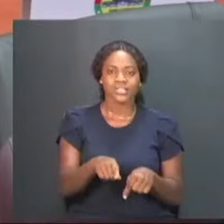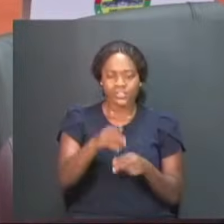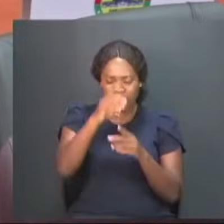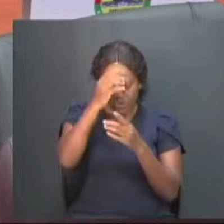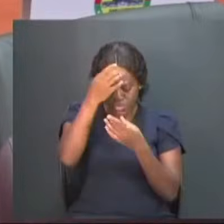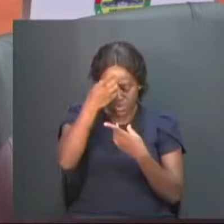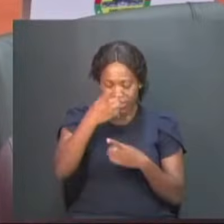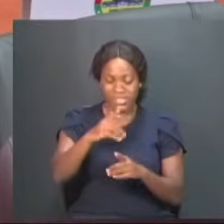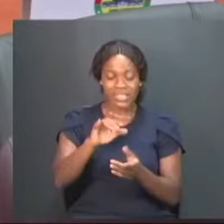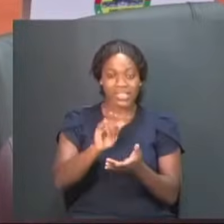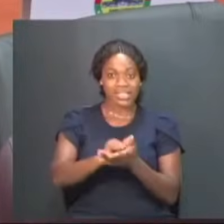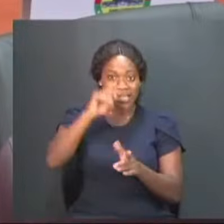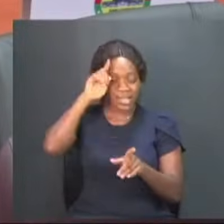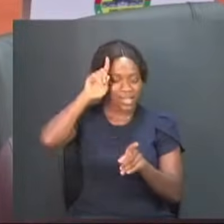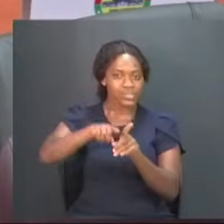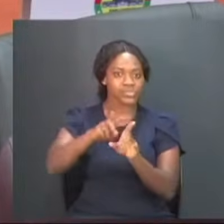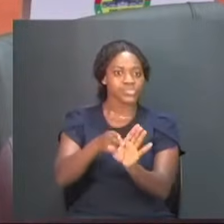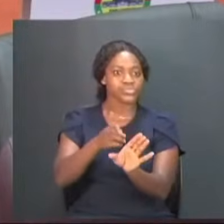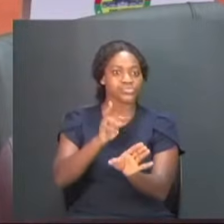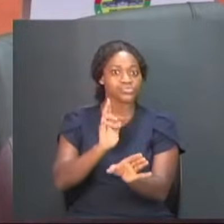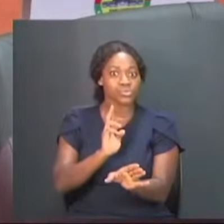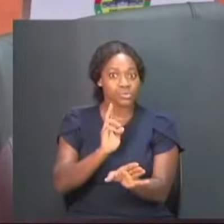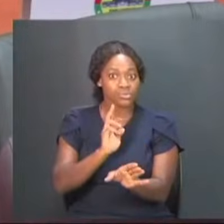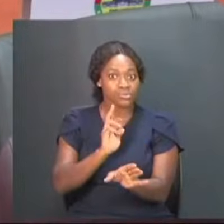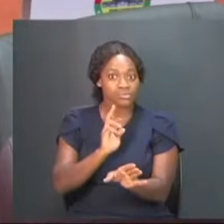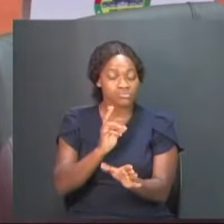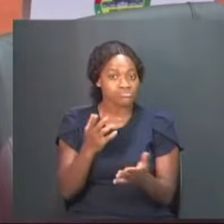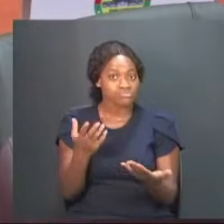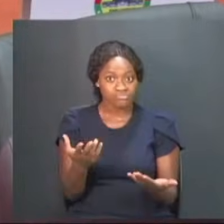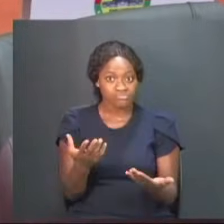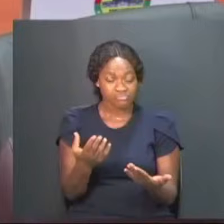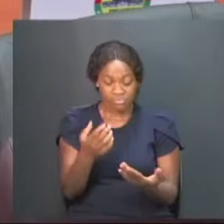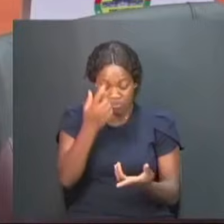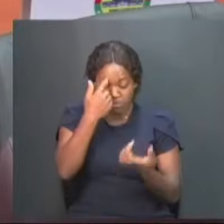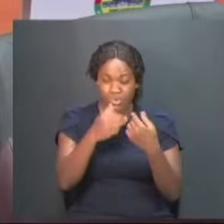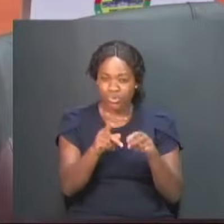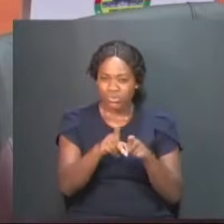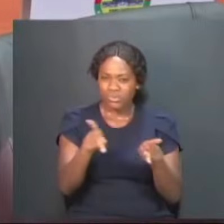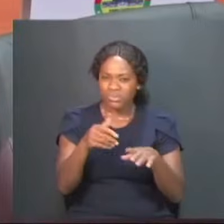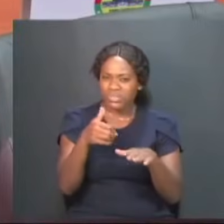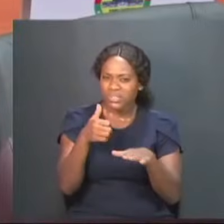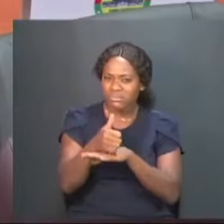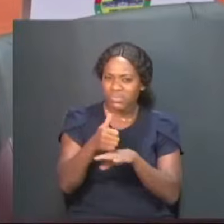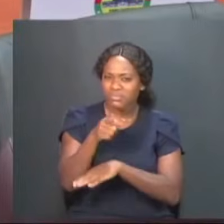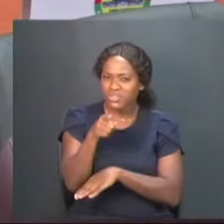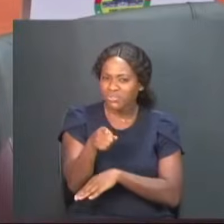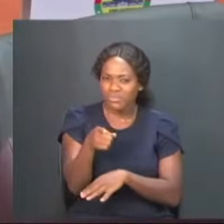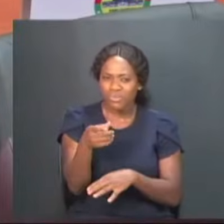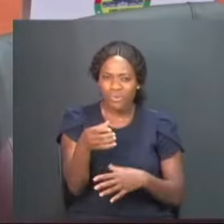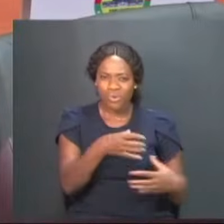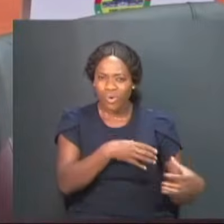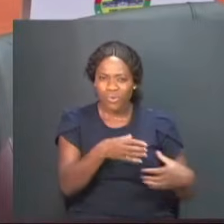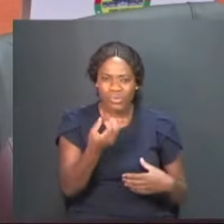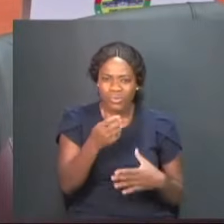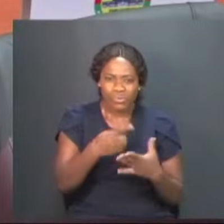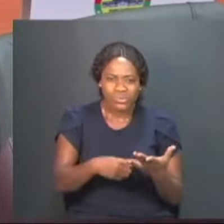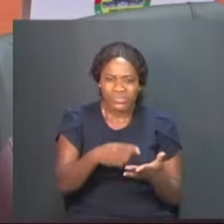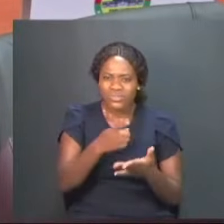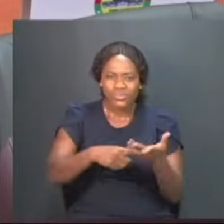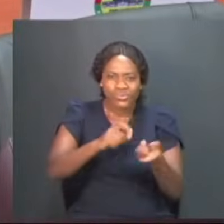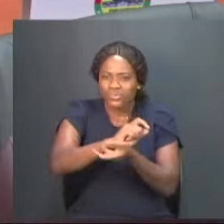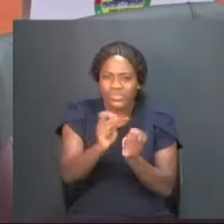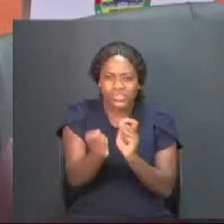to withdraw this agreement. Is it because of the public backlash? What has changed? Honorable Sule.